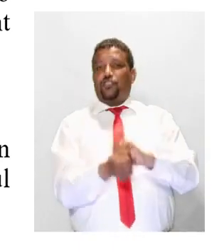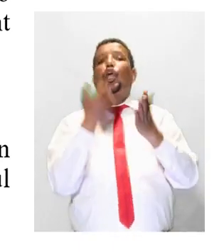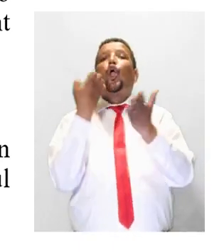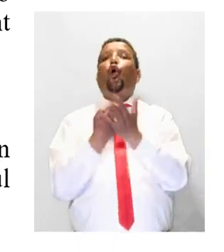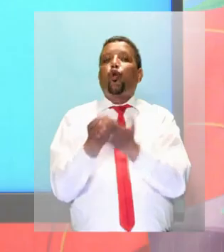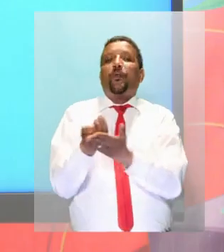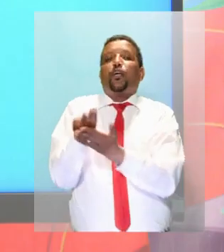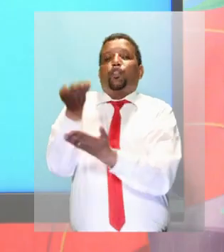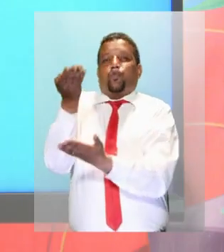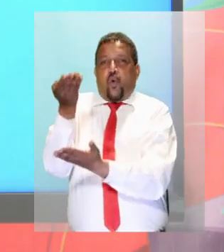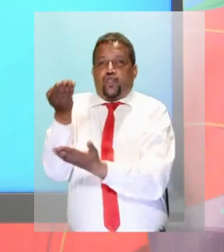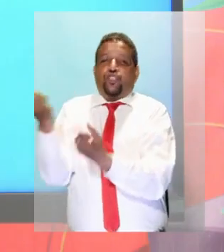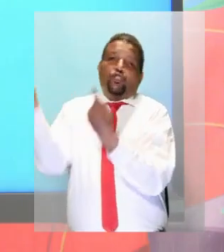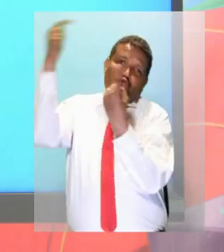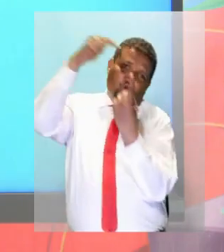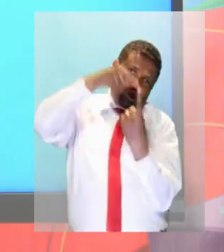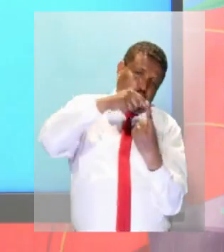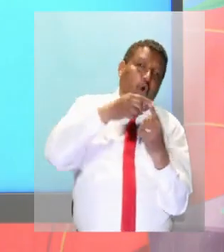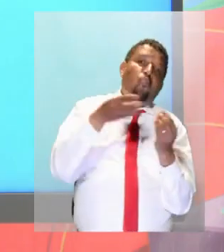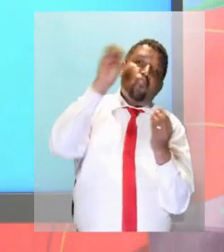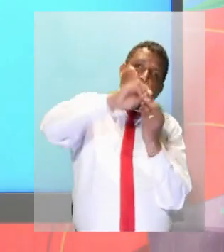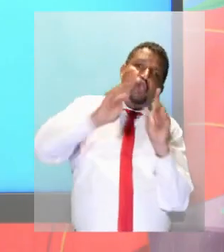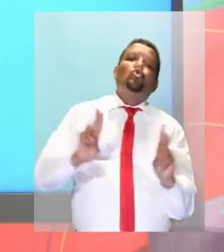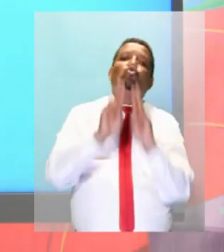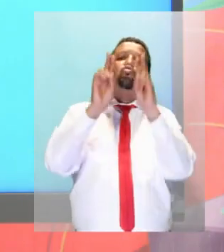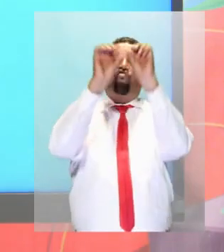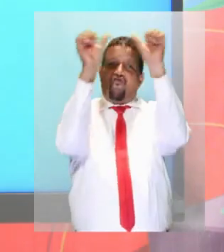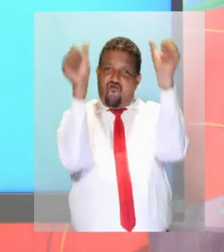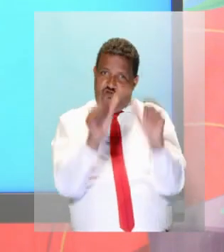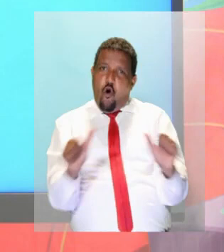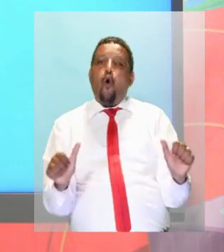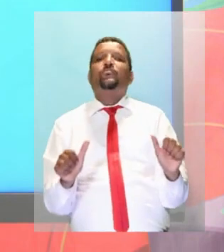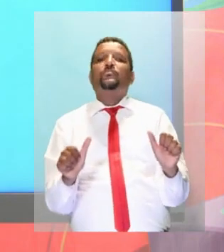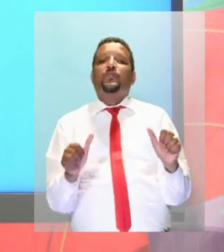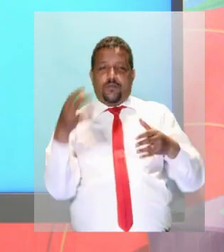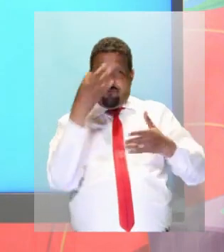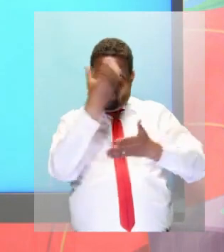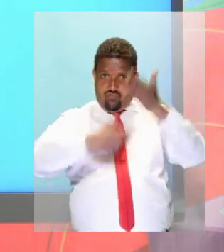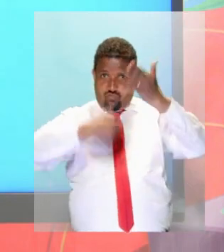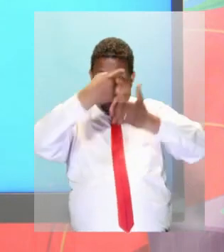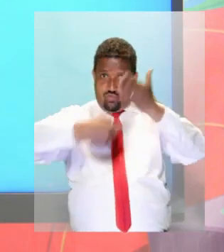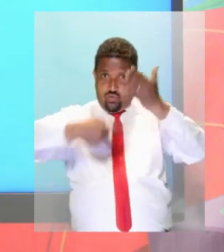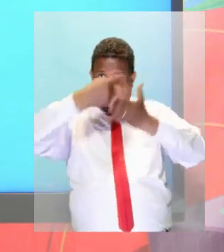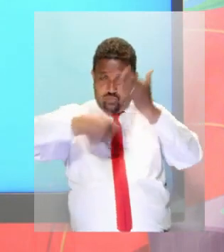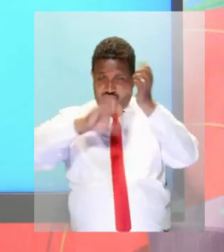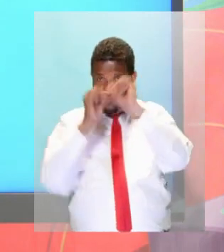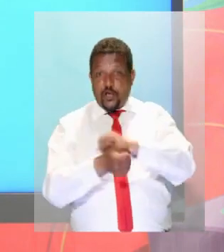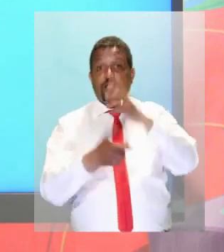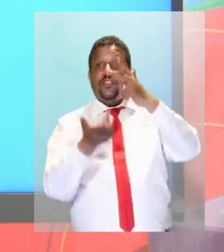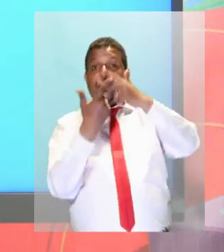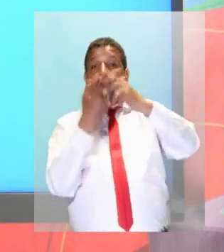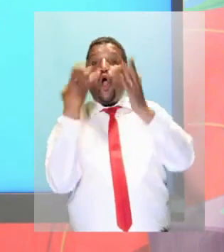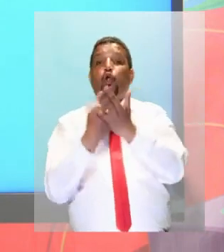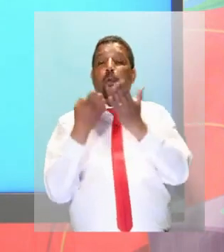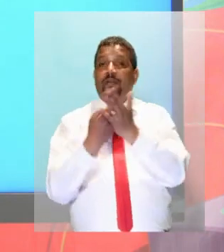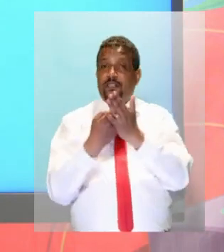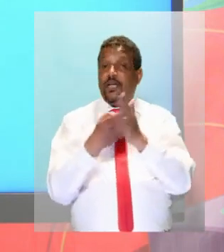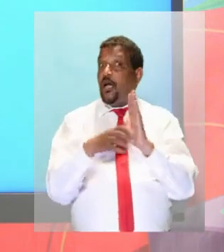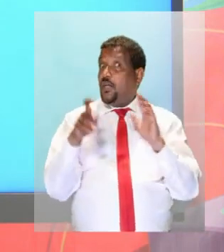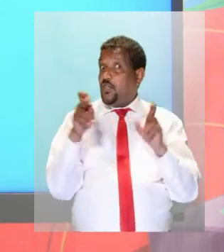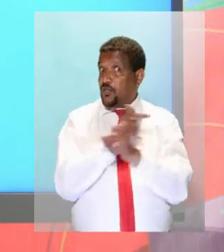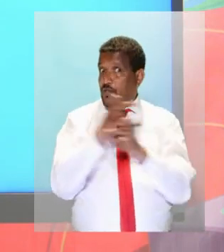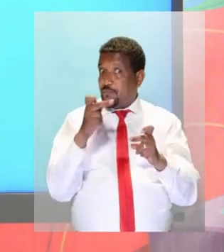economic resources into more useful forms, into outputs. And the third economic agent is